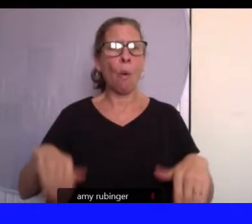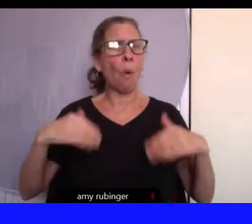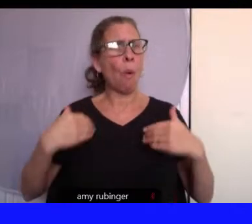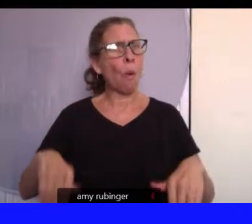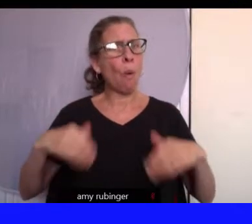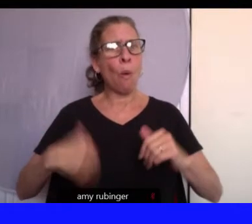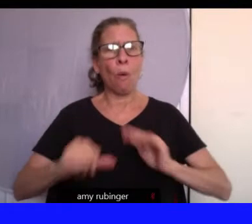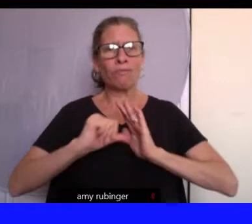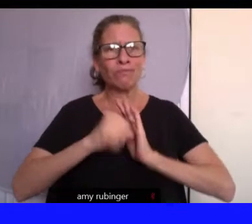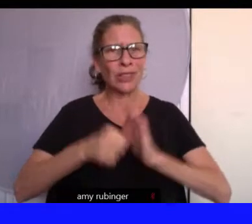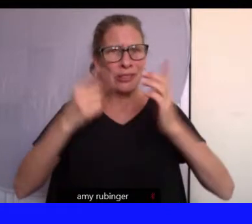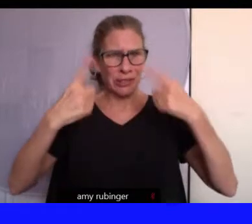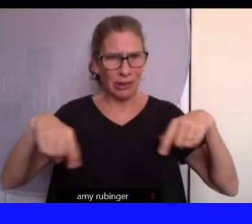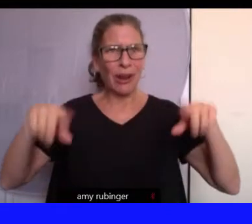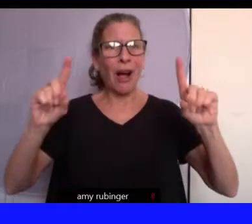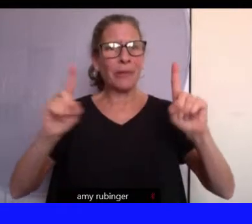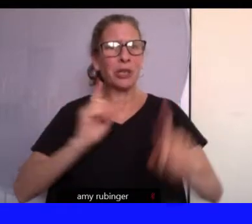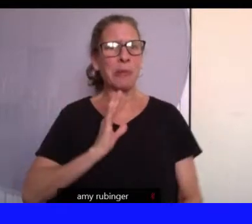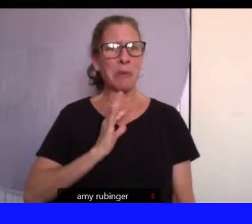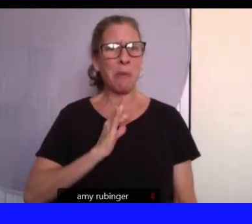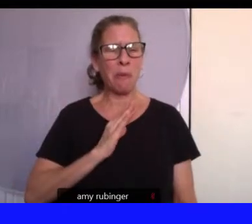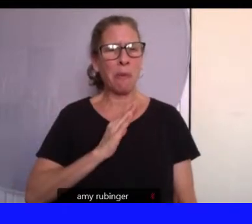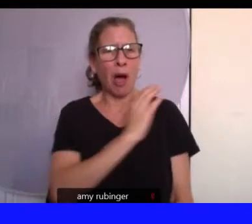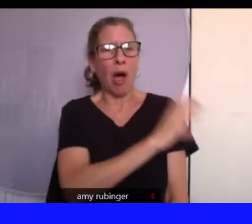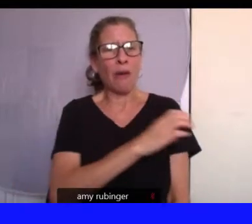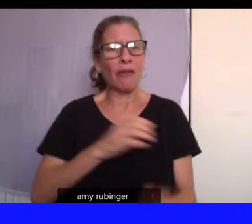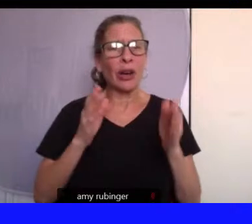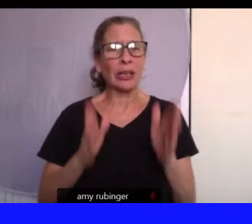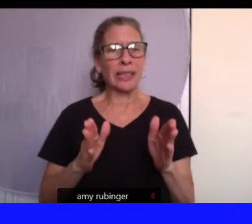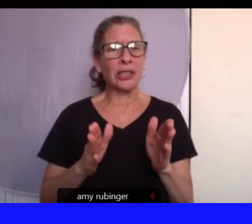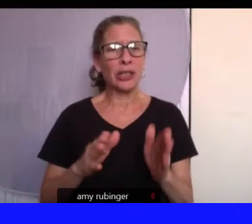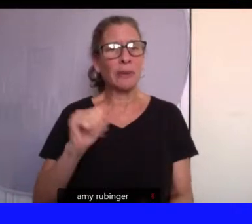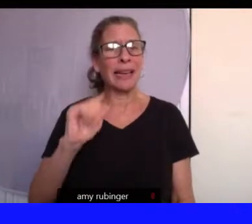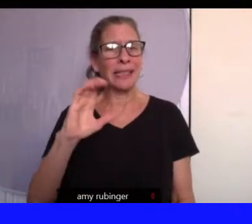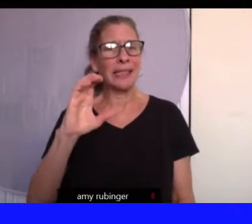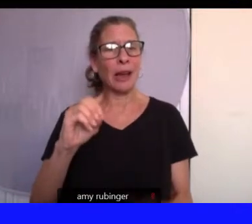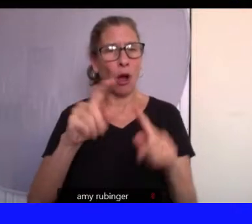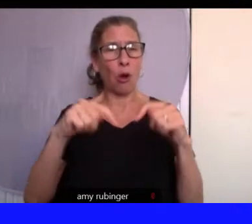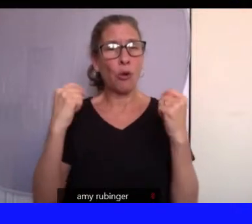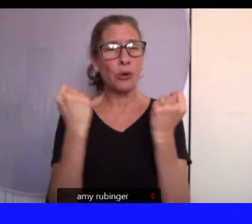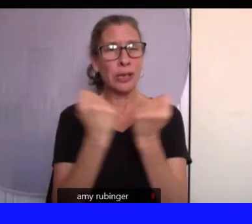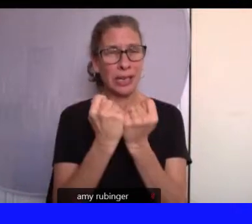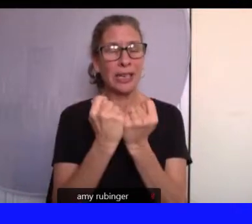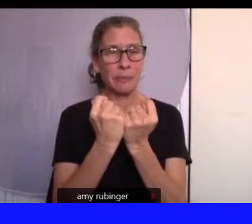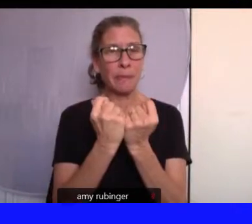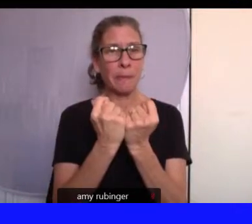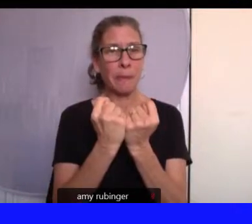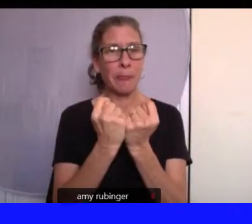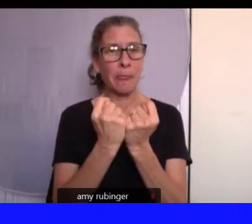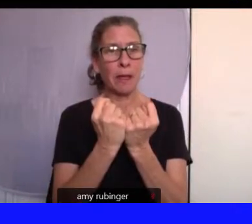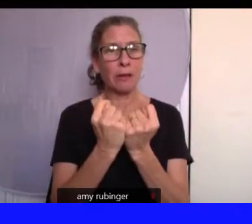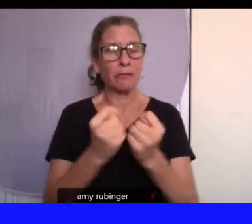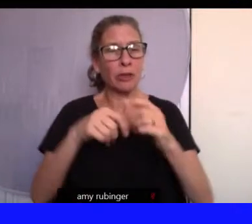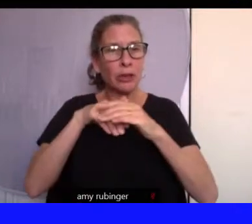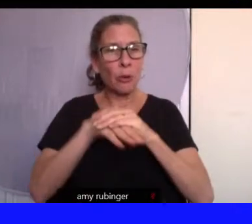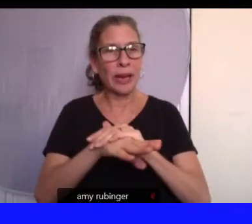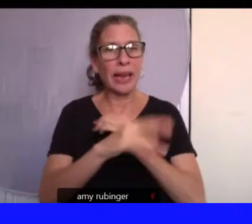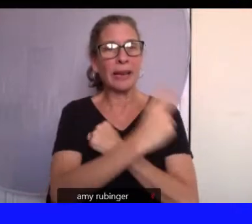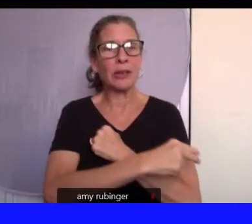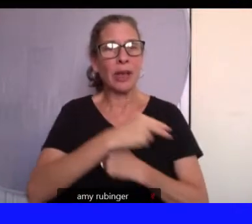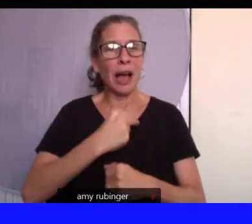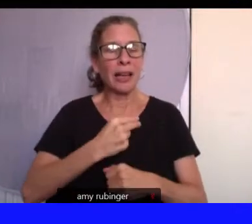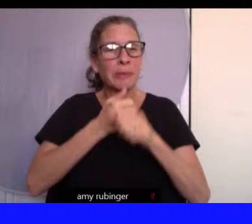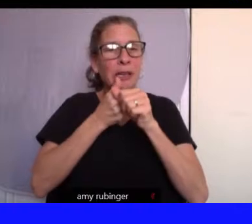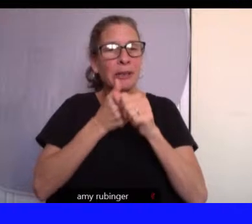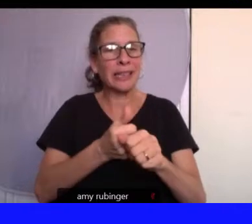on this. COVID expenditures are excluded from the shared savings calculation, and then CMS made a number of other policy